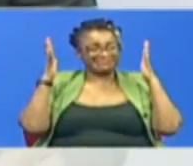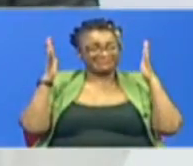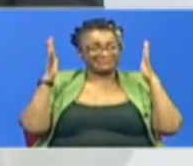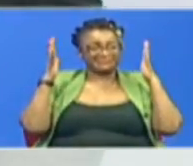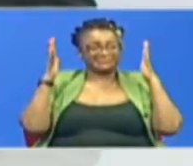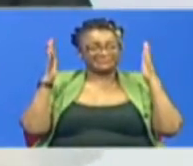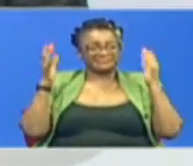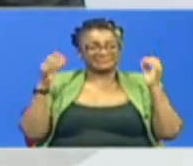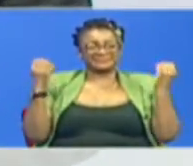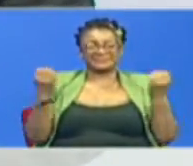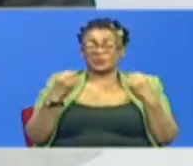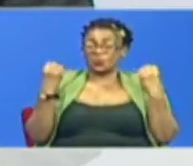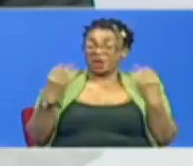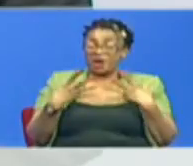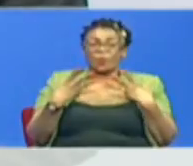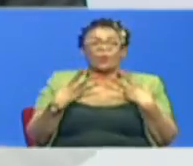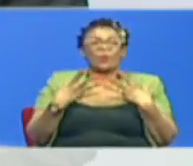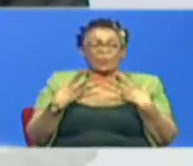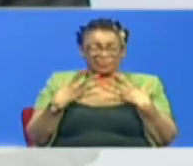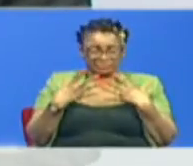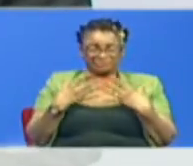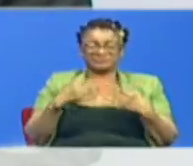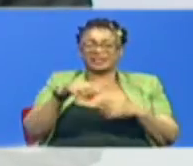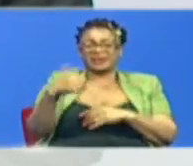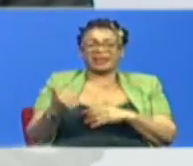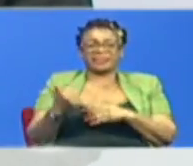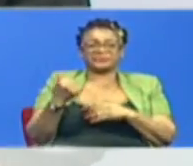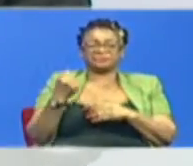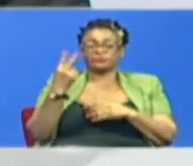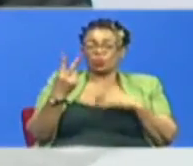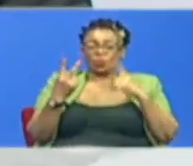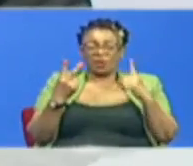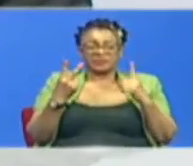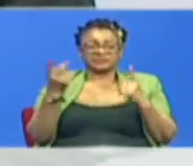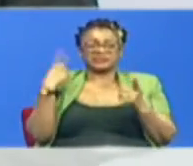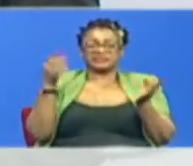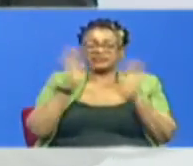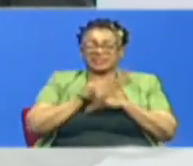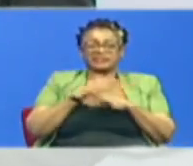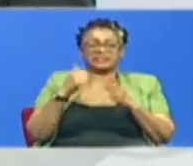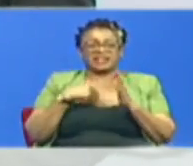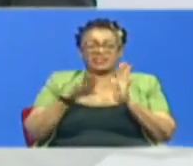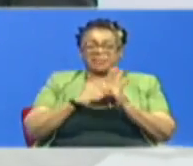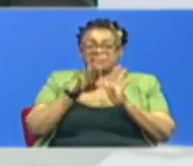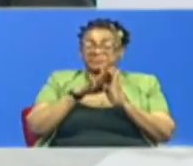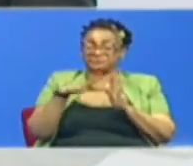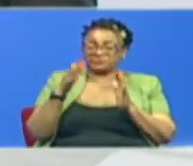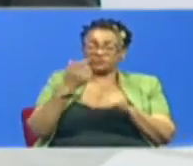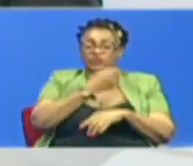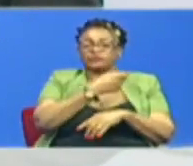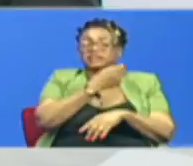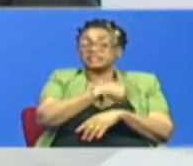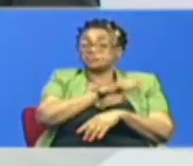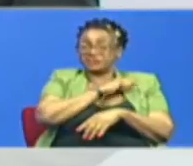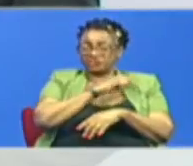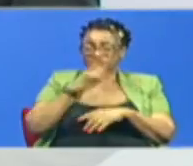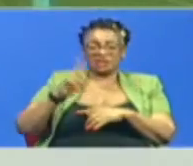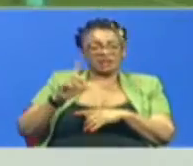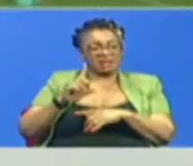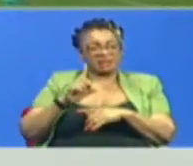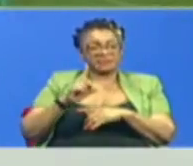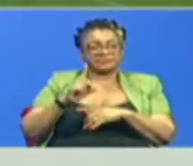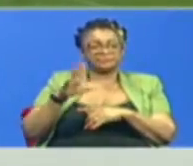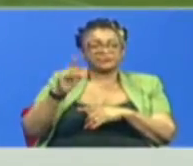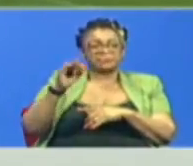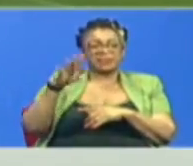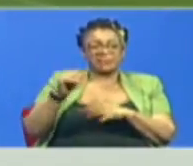Wow. Now, Real Madrid beat Granada 2-1 last night to move within 2 points of reclaiming their Spanish league title. Ferland Mendy and